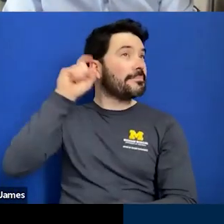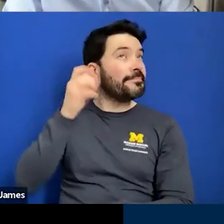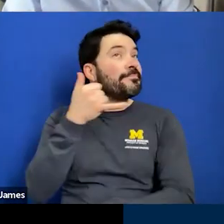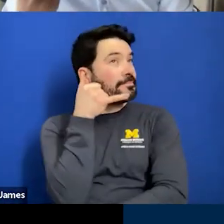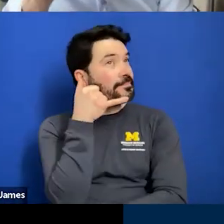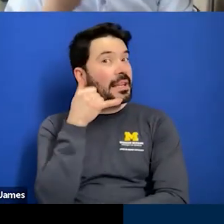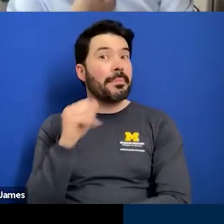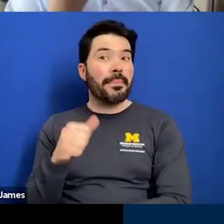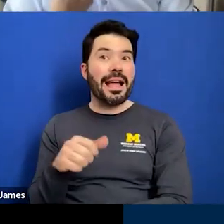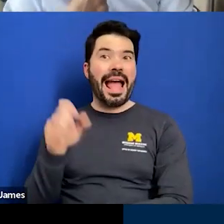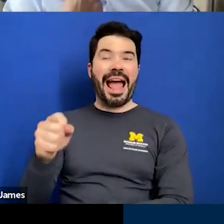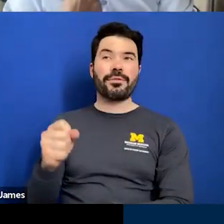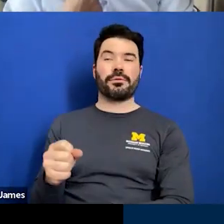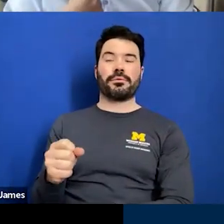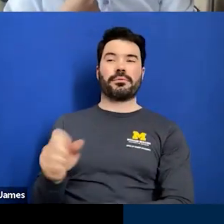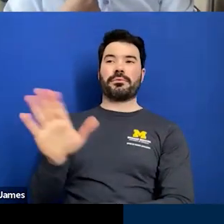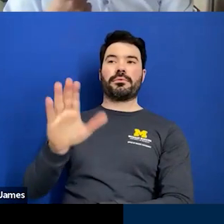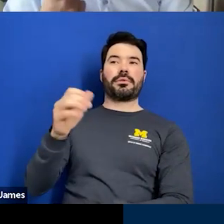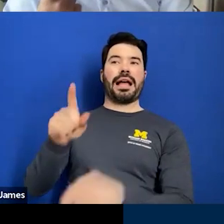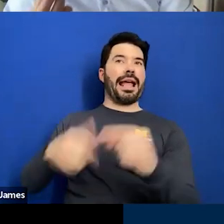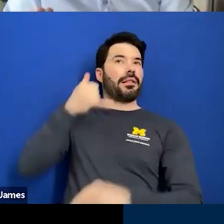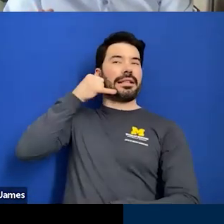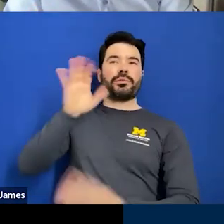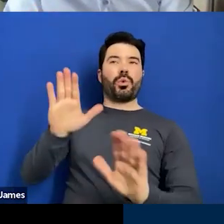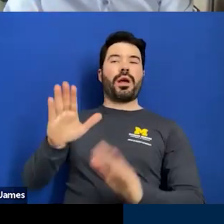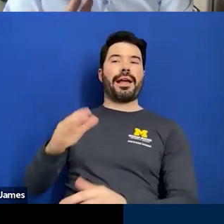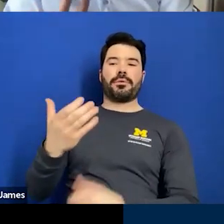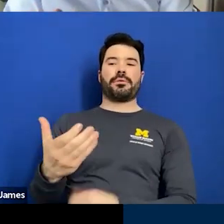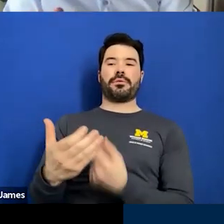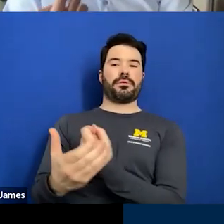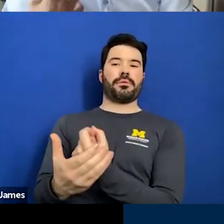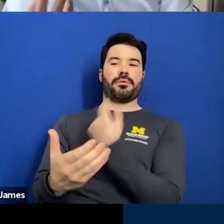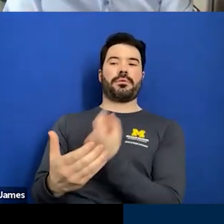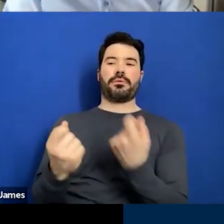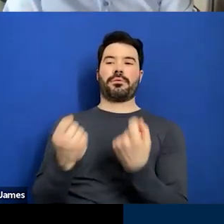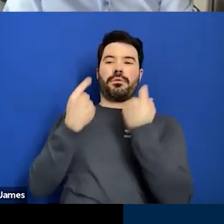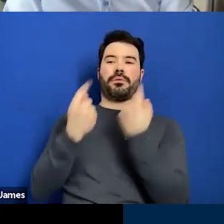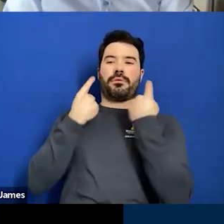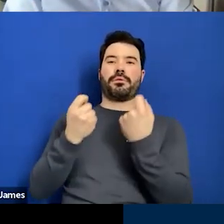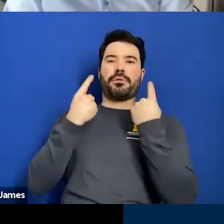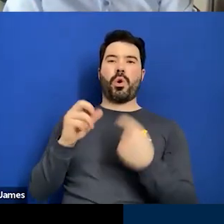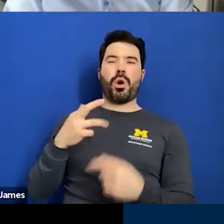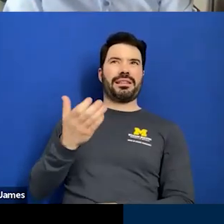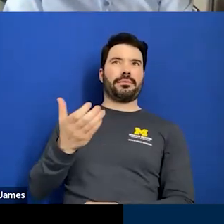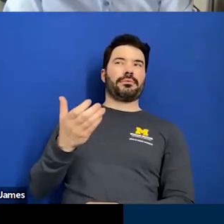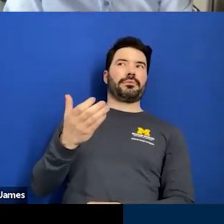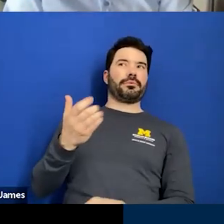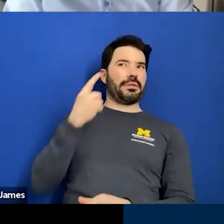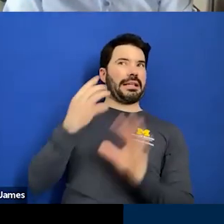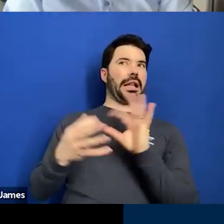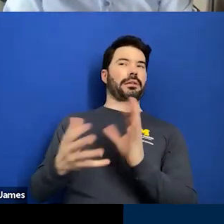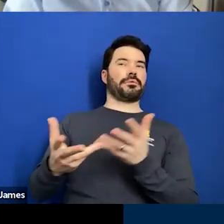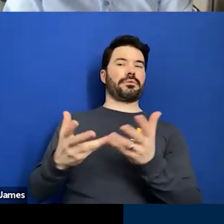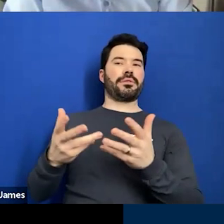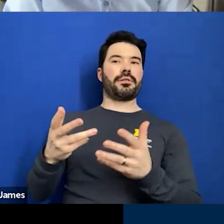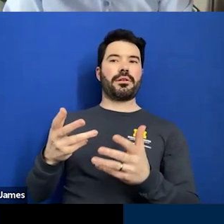normally, you have to stream to both ears, or it's difficult. you're in a high complexity hearing loss category, and